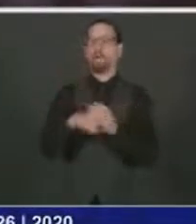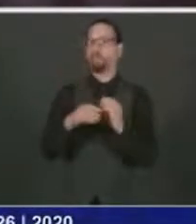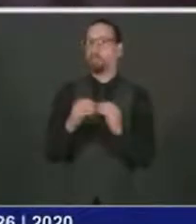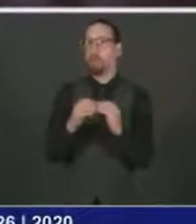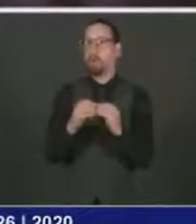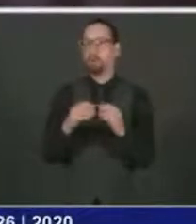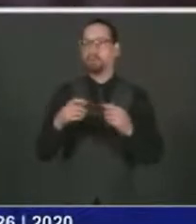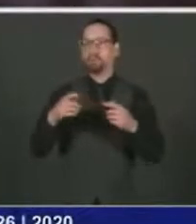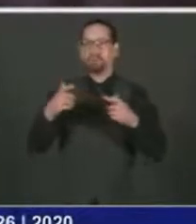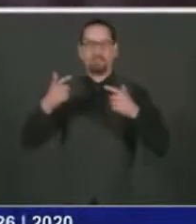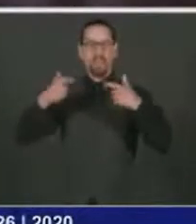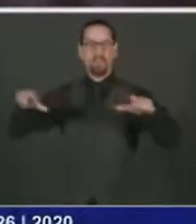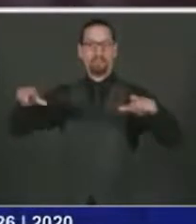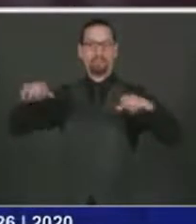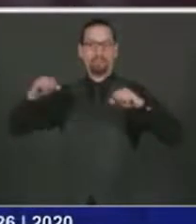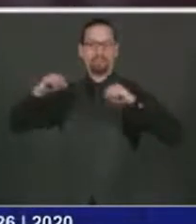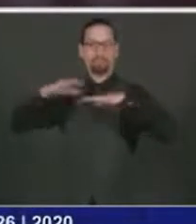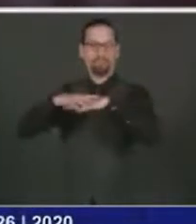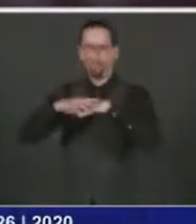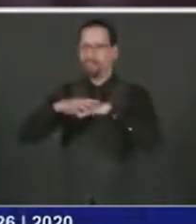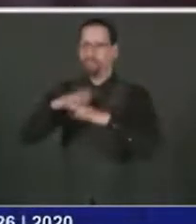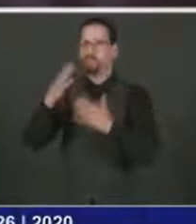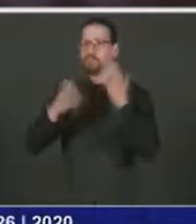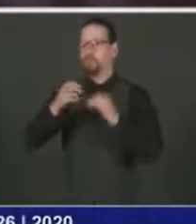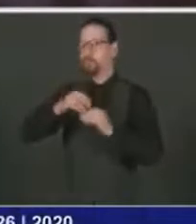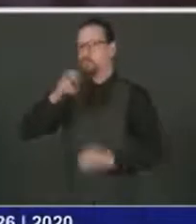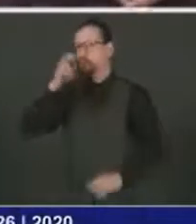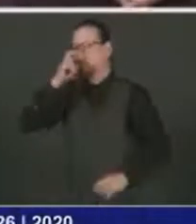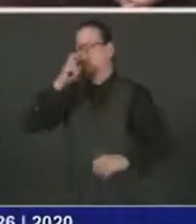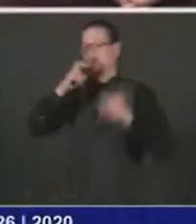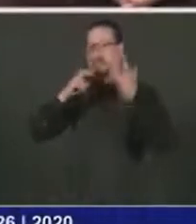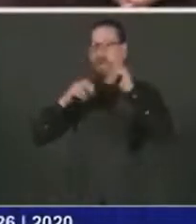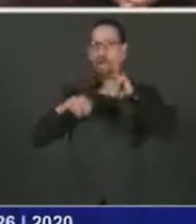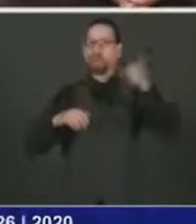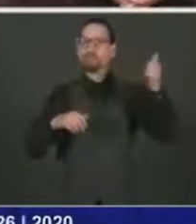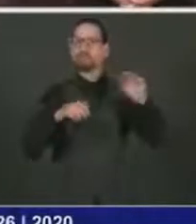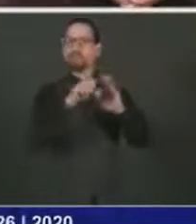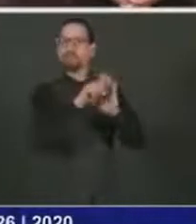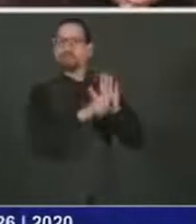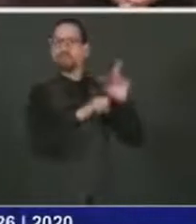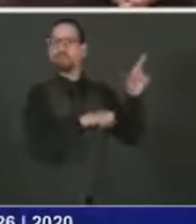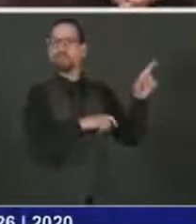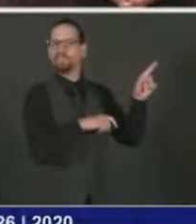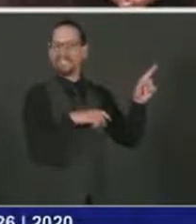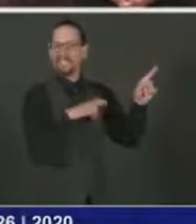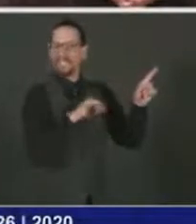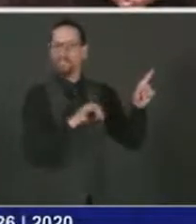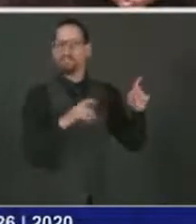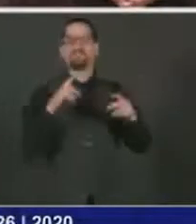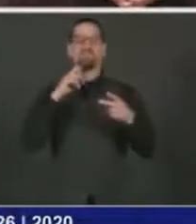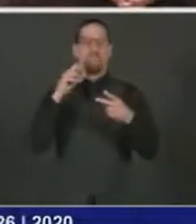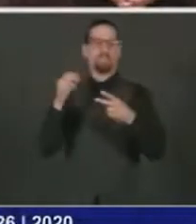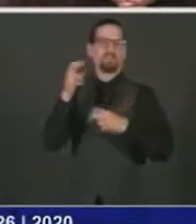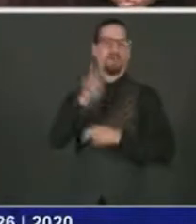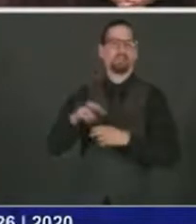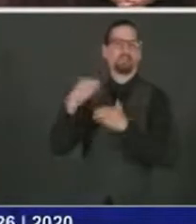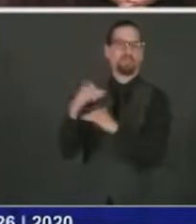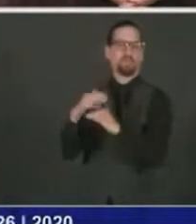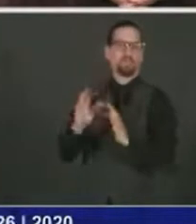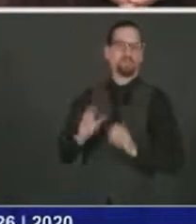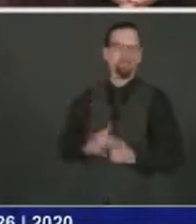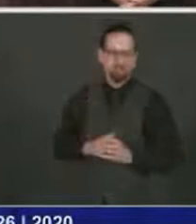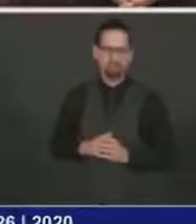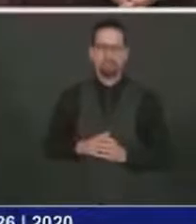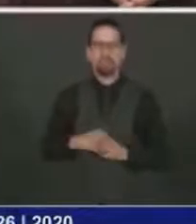states. And I'm also going to address travel restrictions. You mentioned on CNBC the other night, potentially having